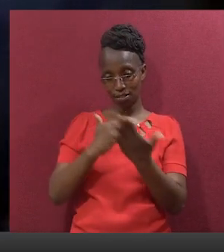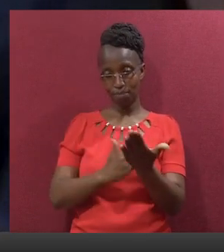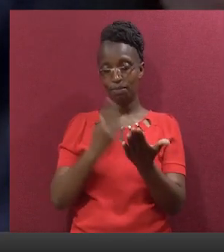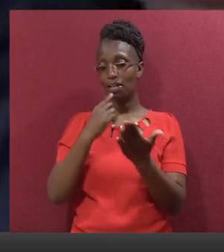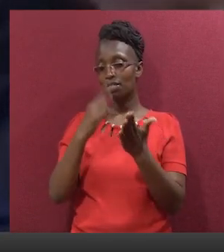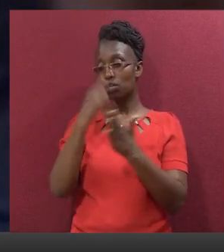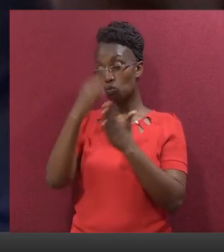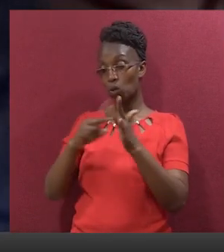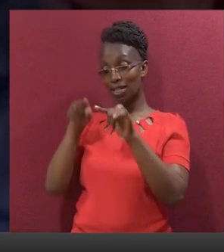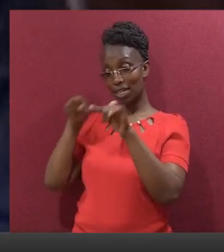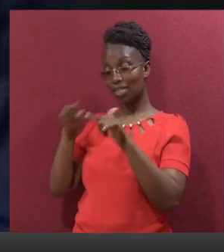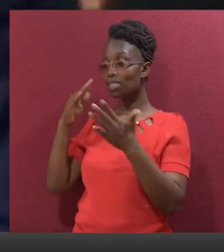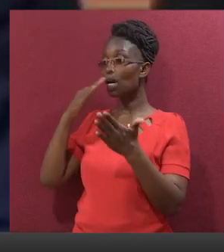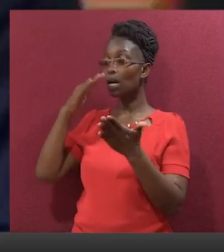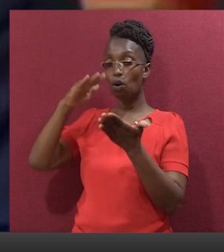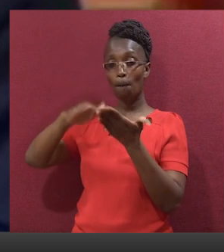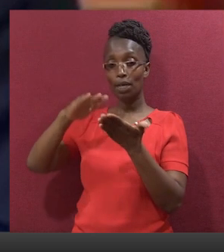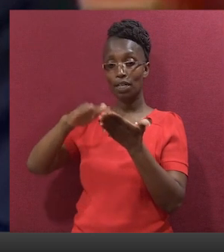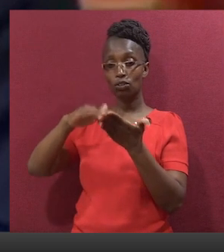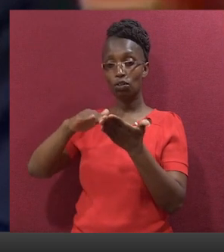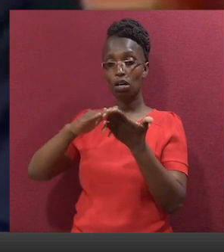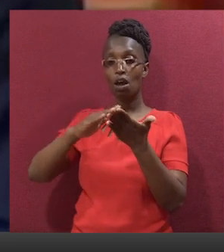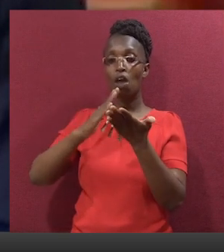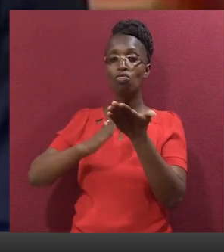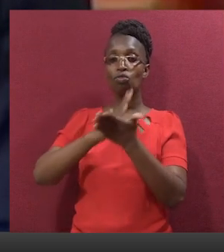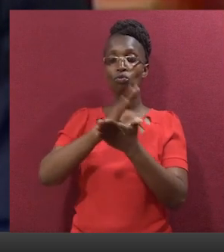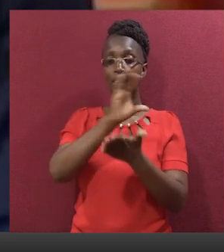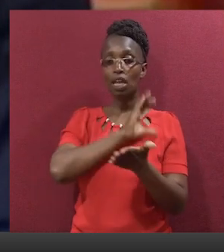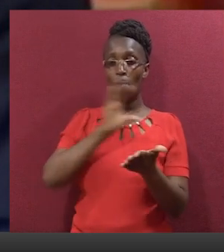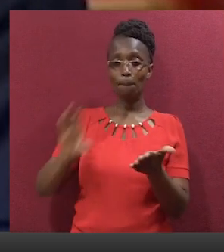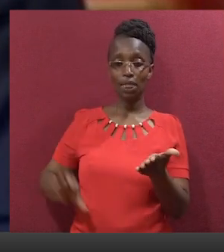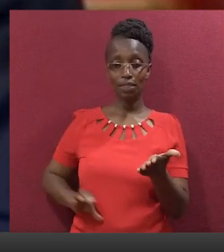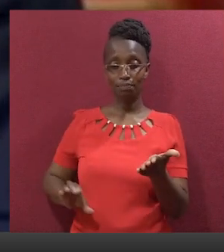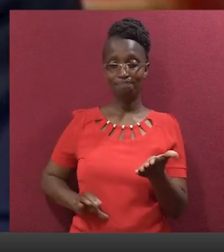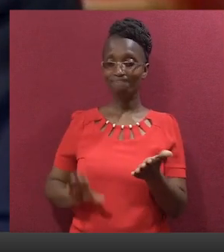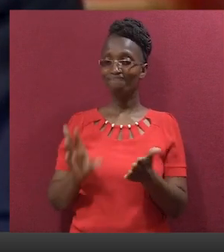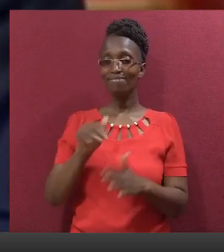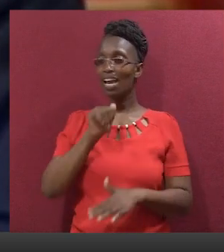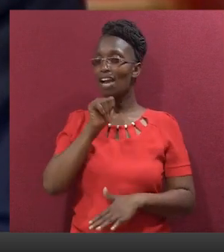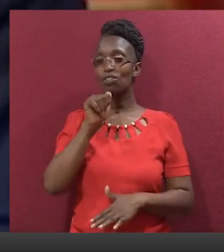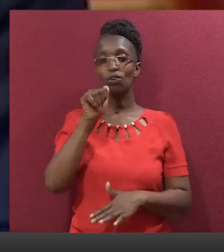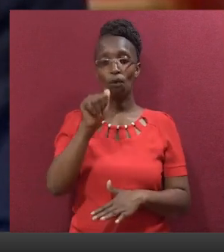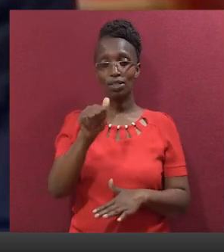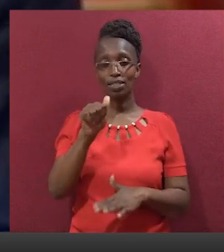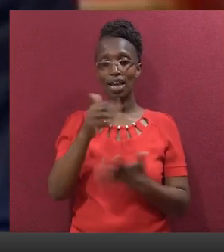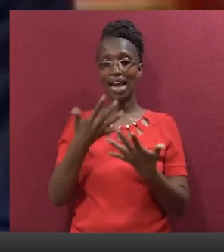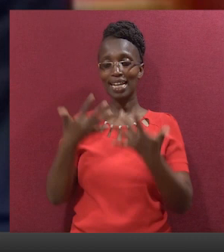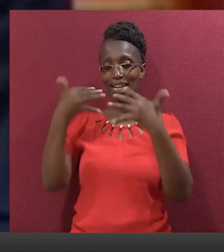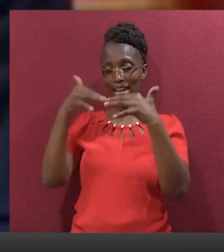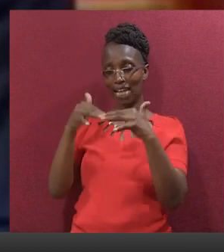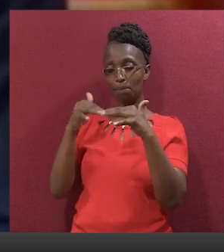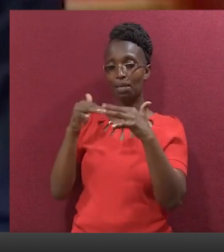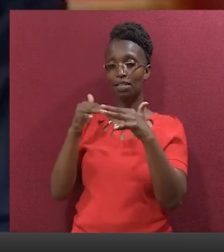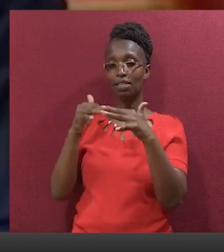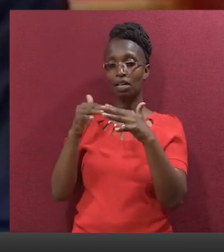stating this recommendation by the committee, Honorable Speaker, is not in any way